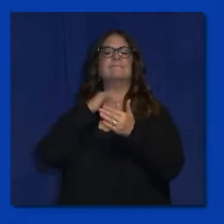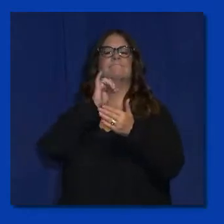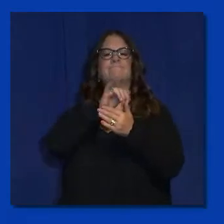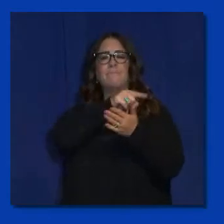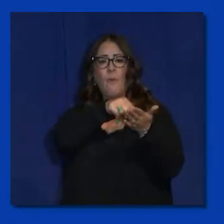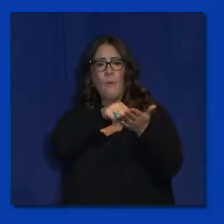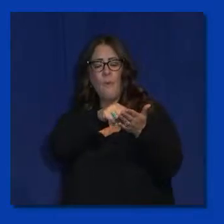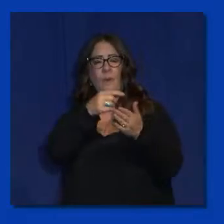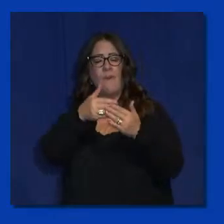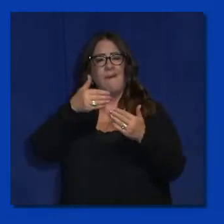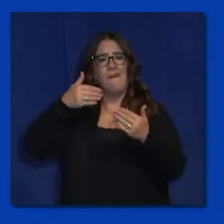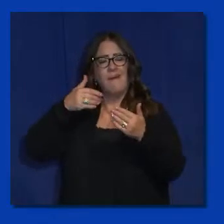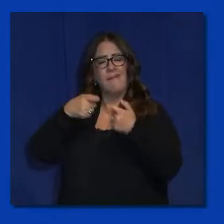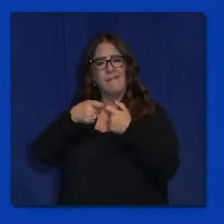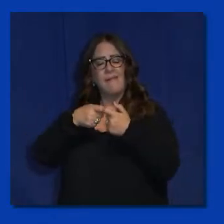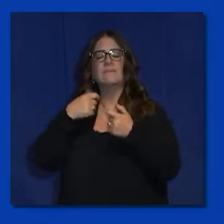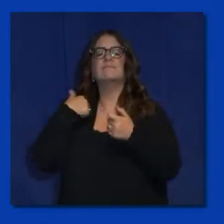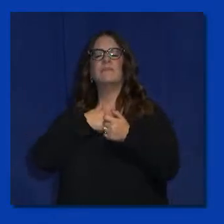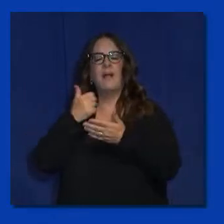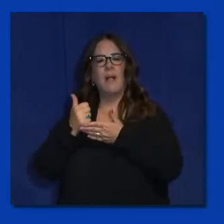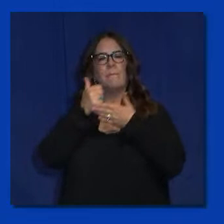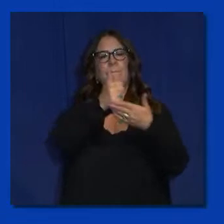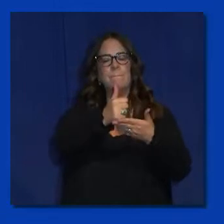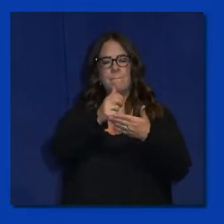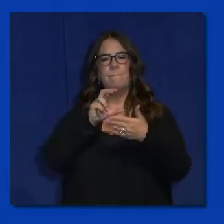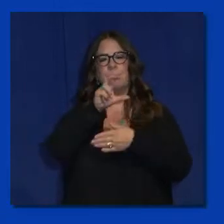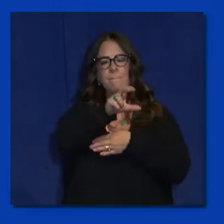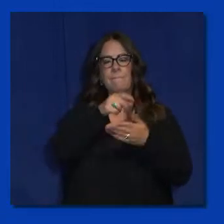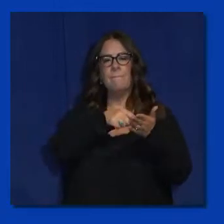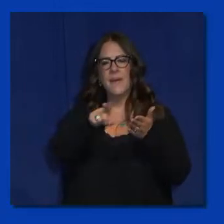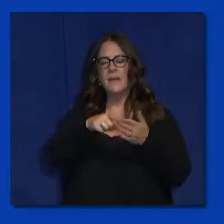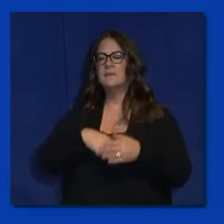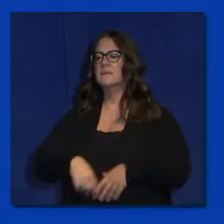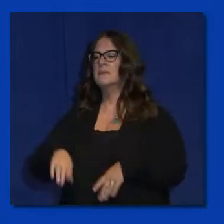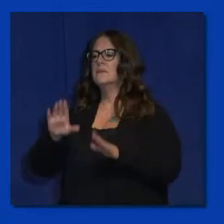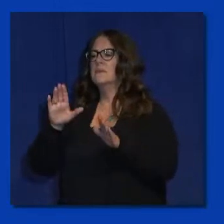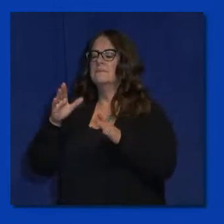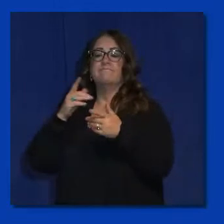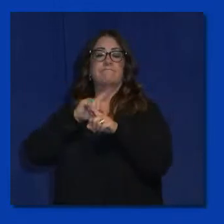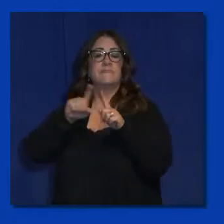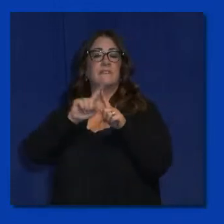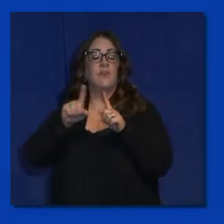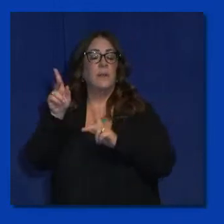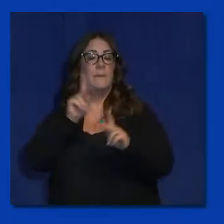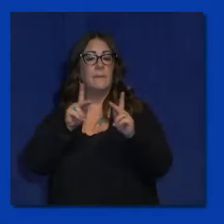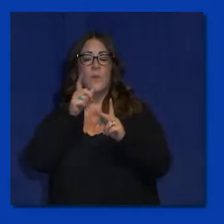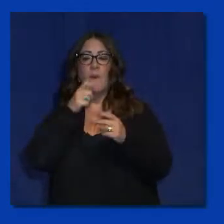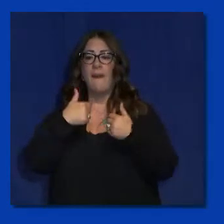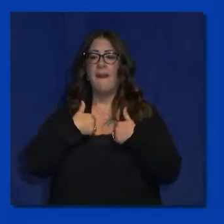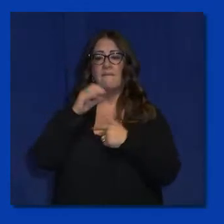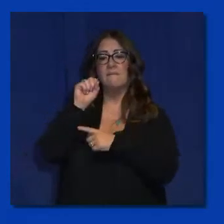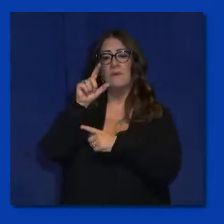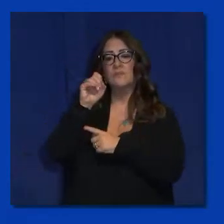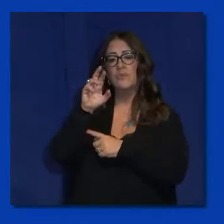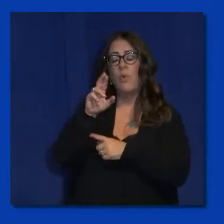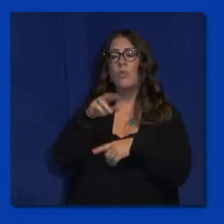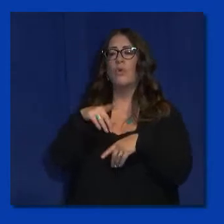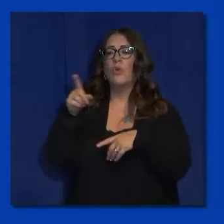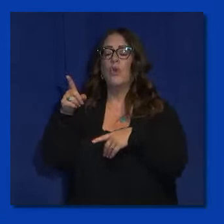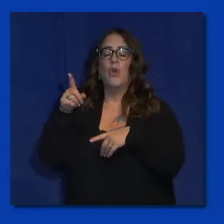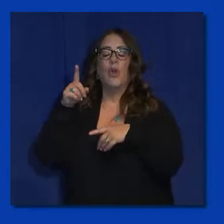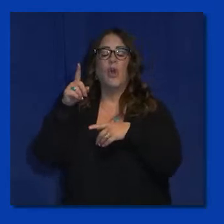stress and anxiety. And then these acceleration strategies around residential solar storage, all above solutions and strategies.